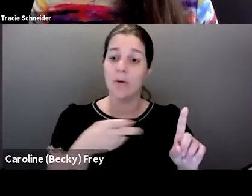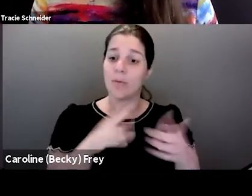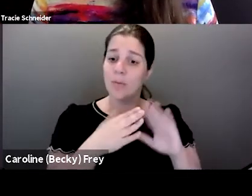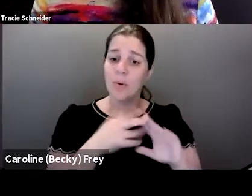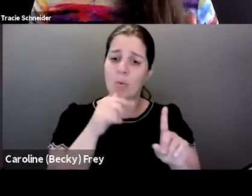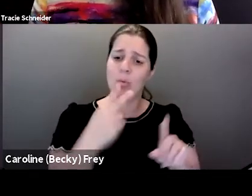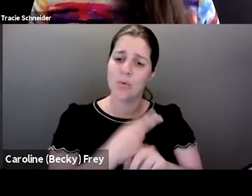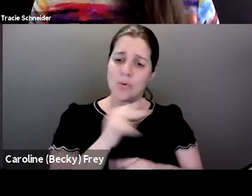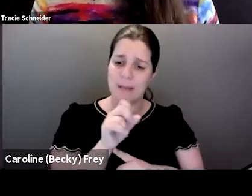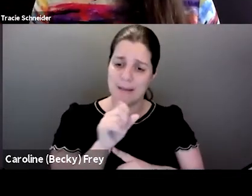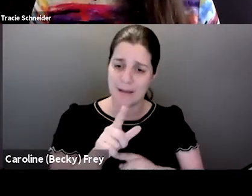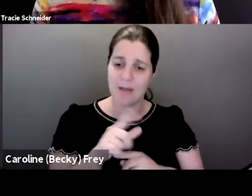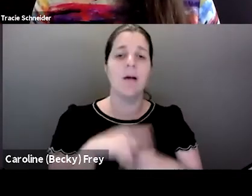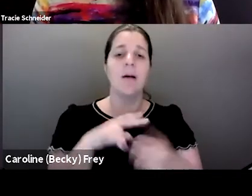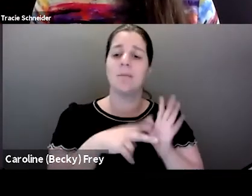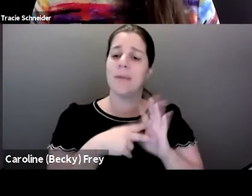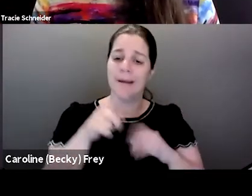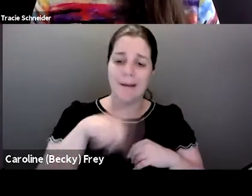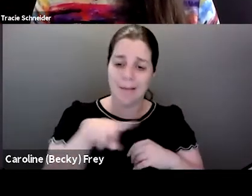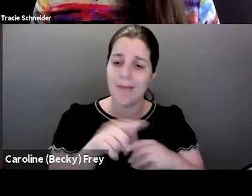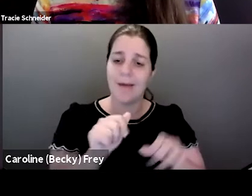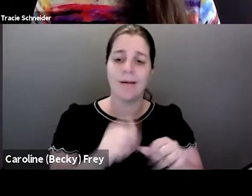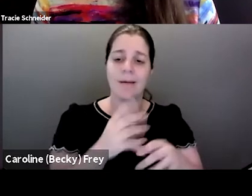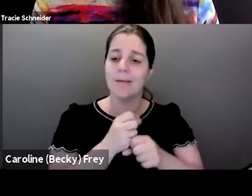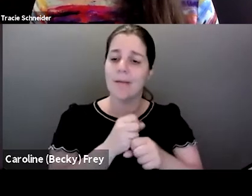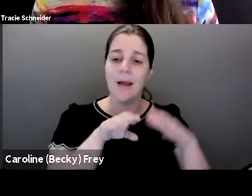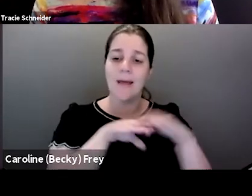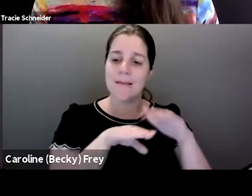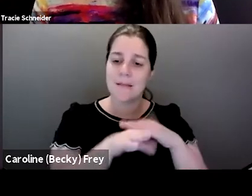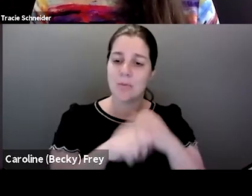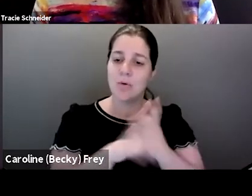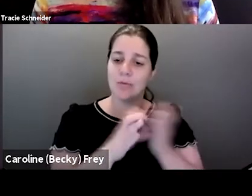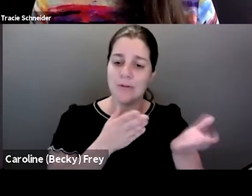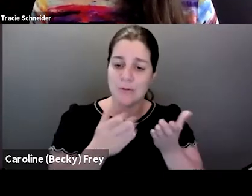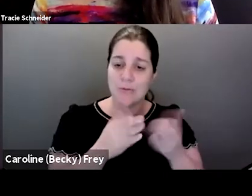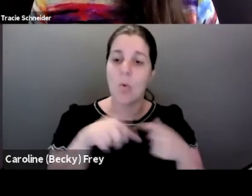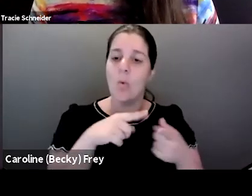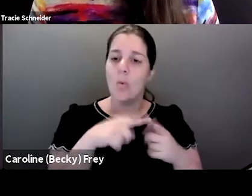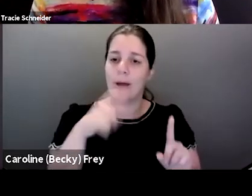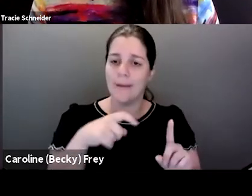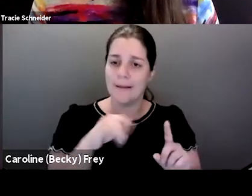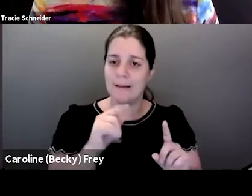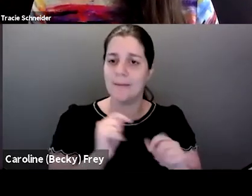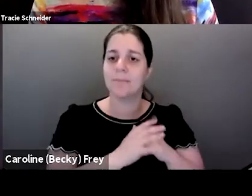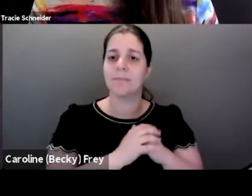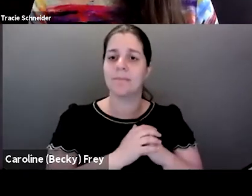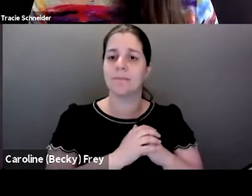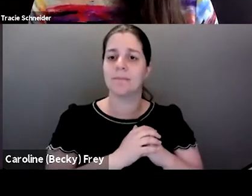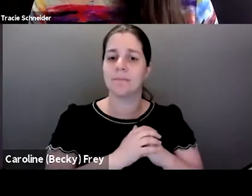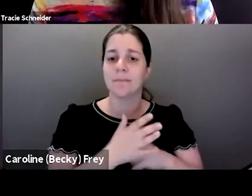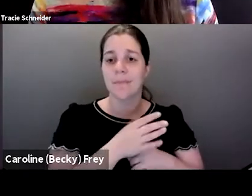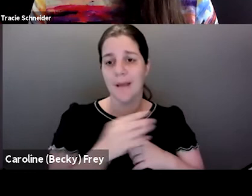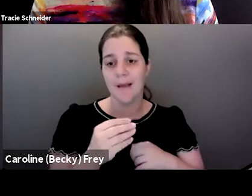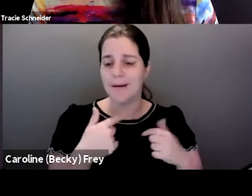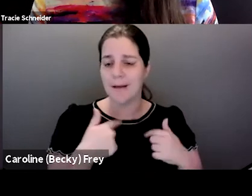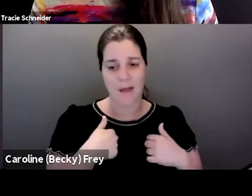use ASL to be able to get accessible crisis services whenever they need it. And I really